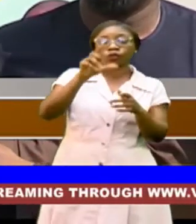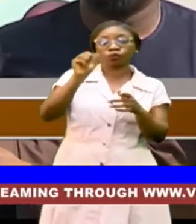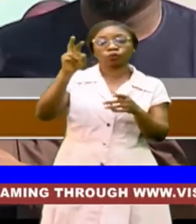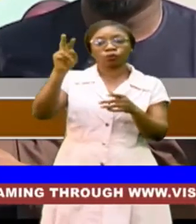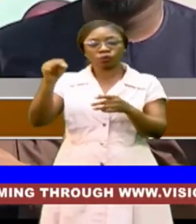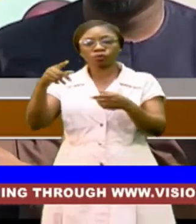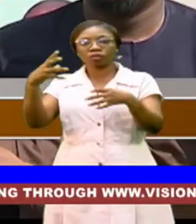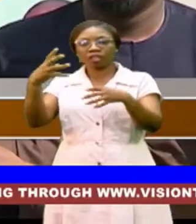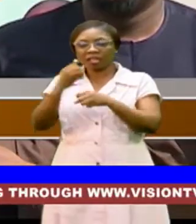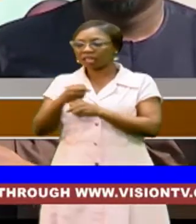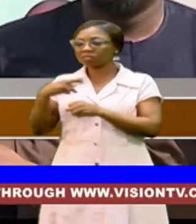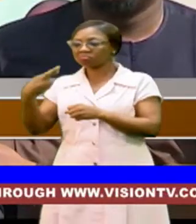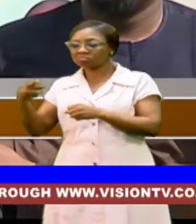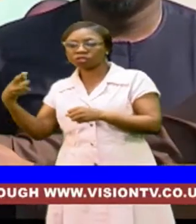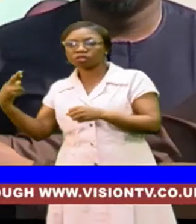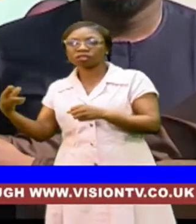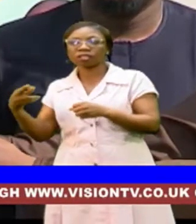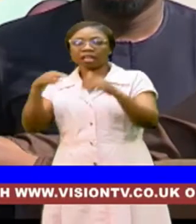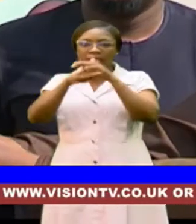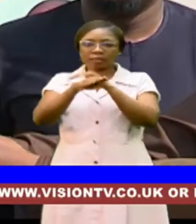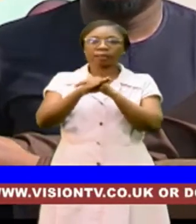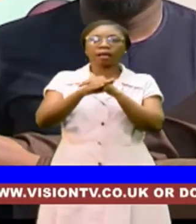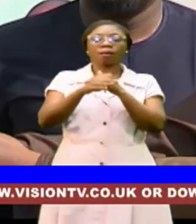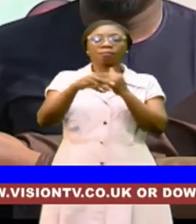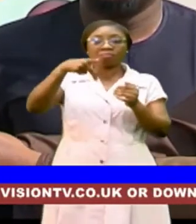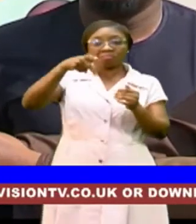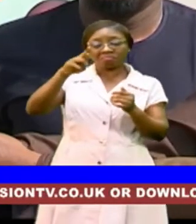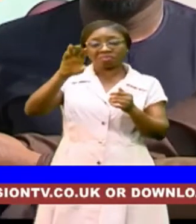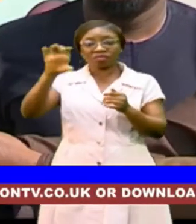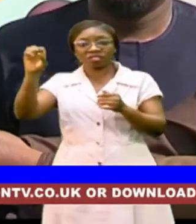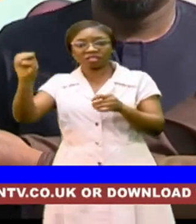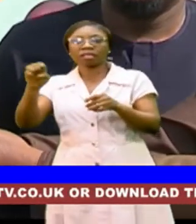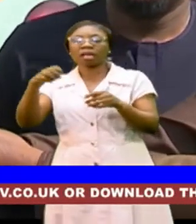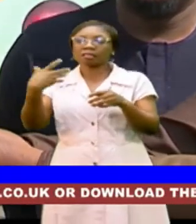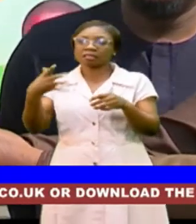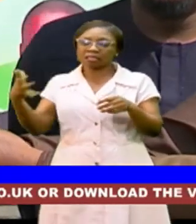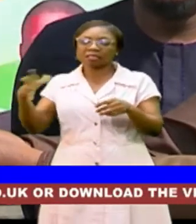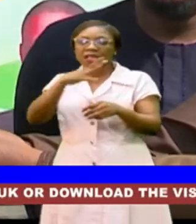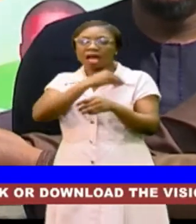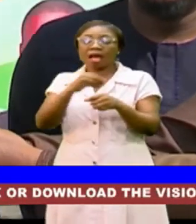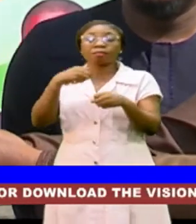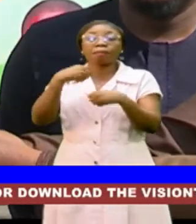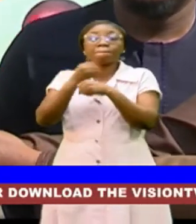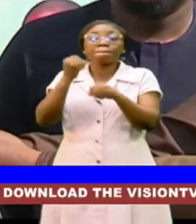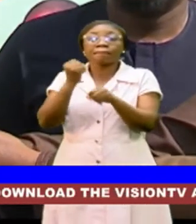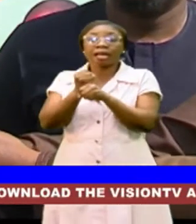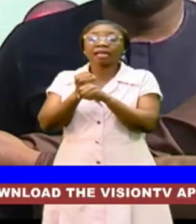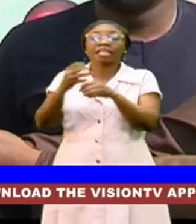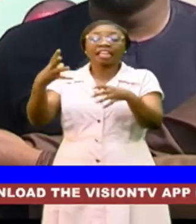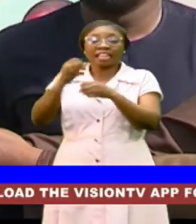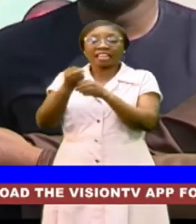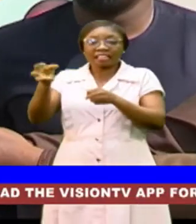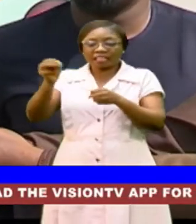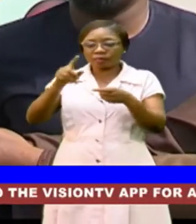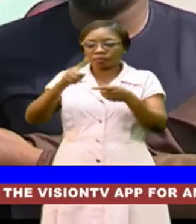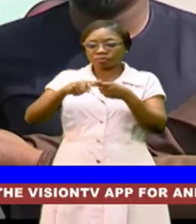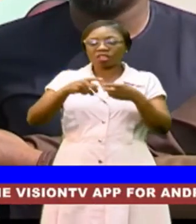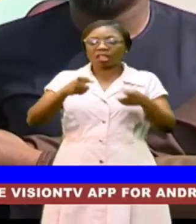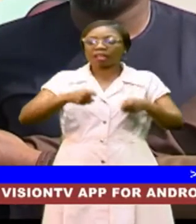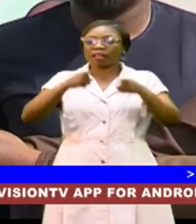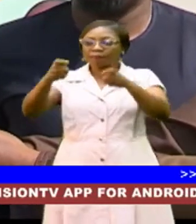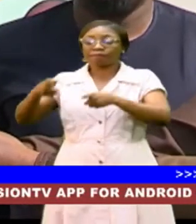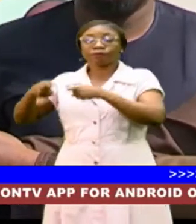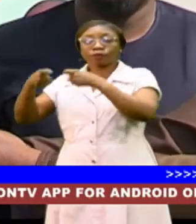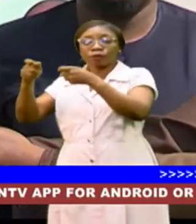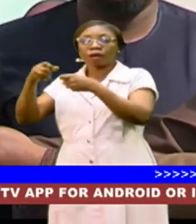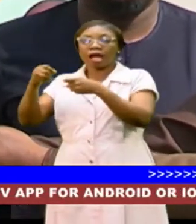go into our shared facilities, process their products, and warehouse the product, and almost immediately get the product to be distributed as a result of